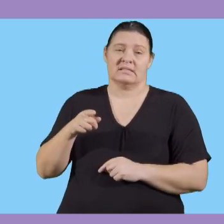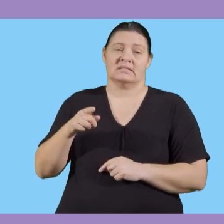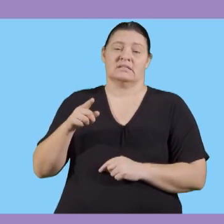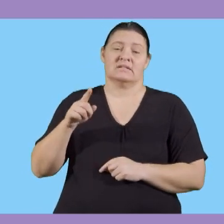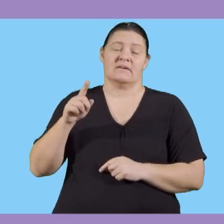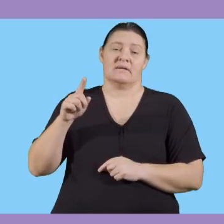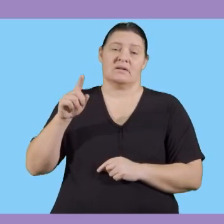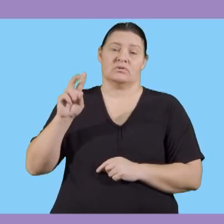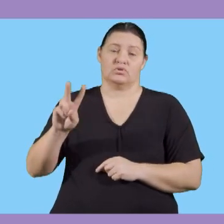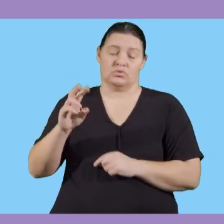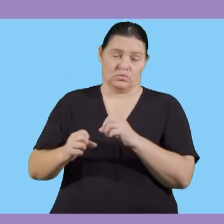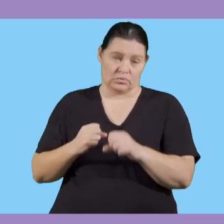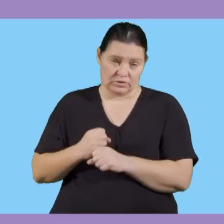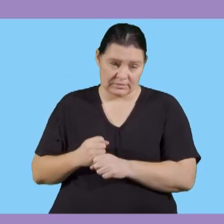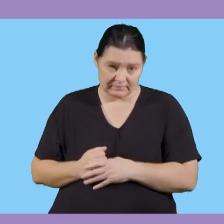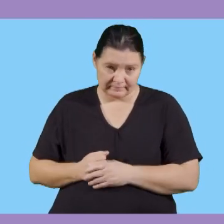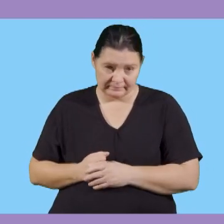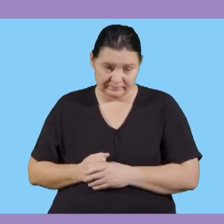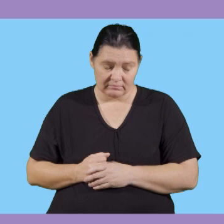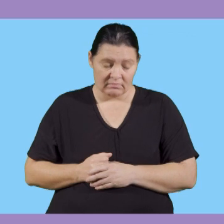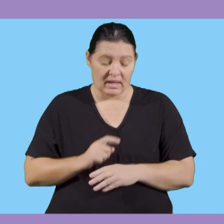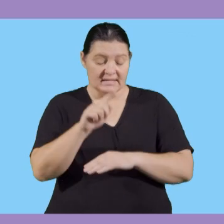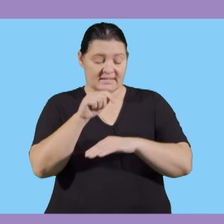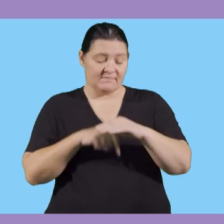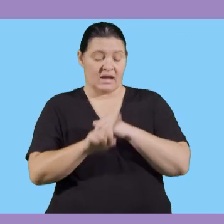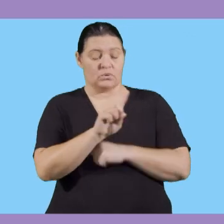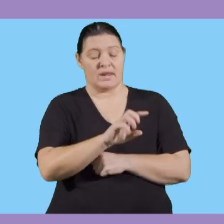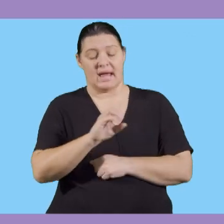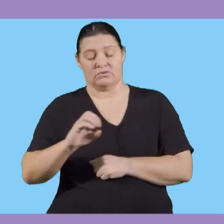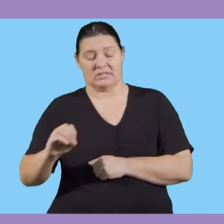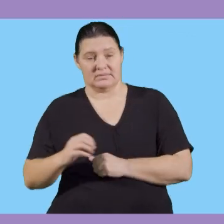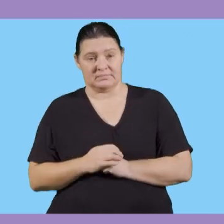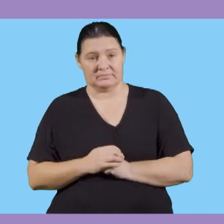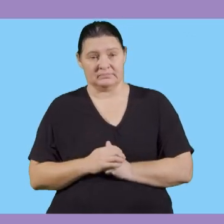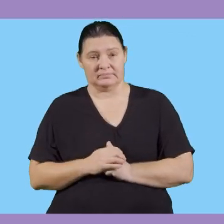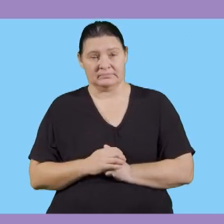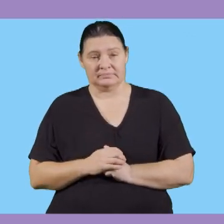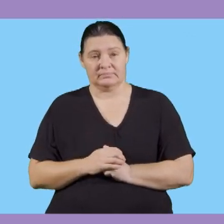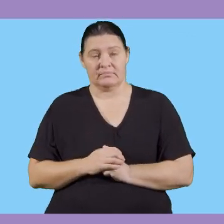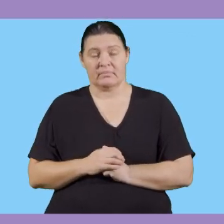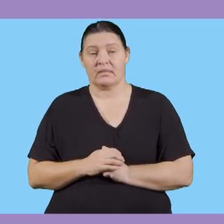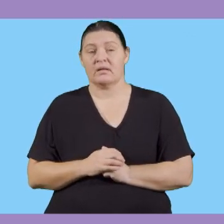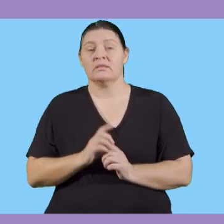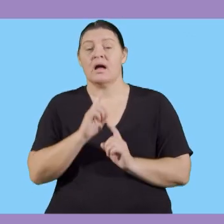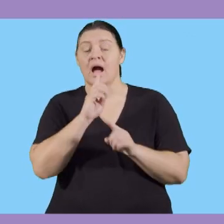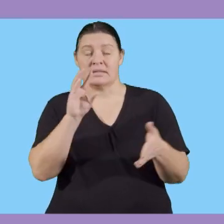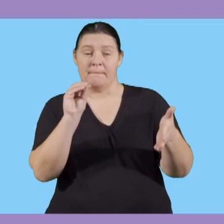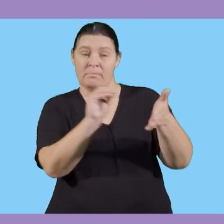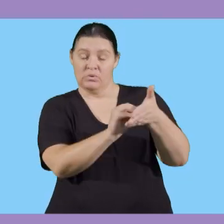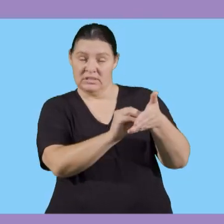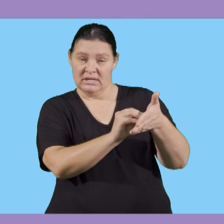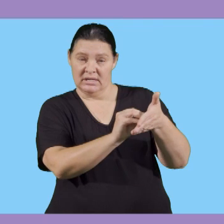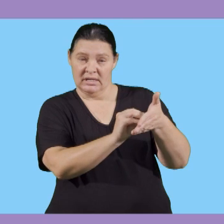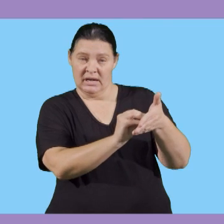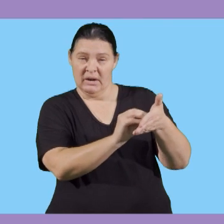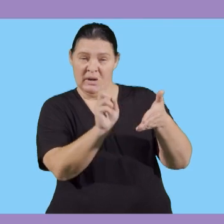amount of time, which is 2. Not forgetting that we need to divide all of that by 100, and don't forget to use